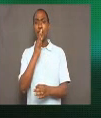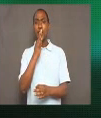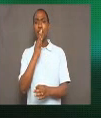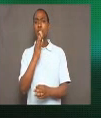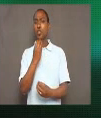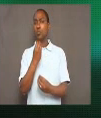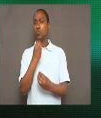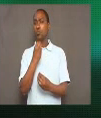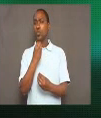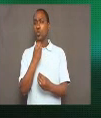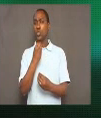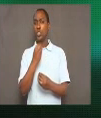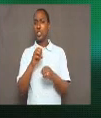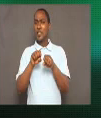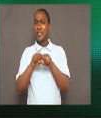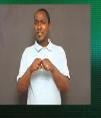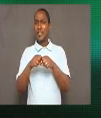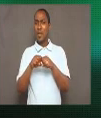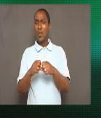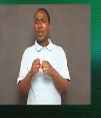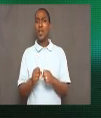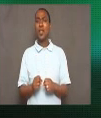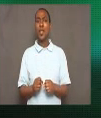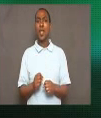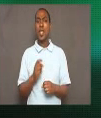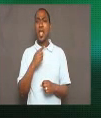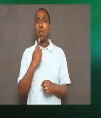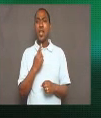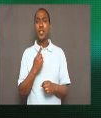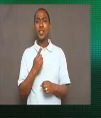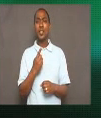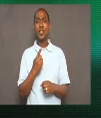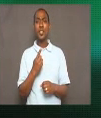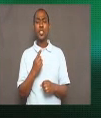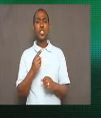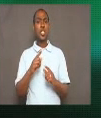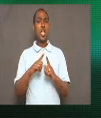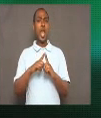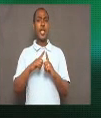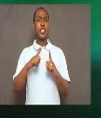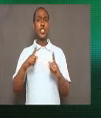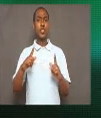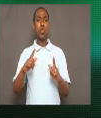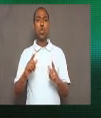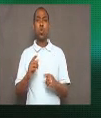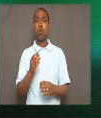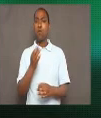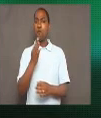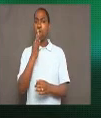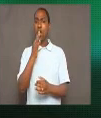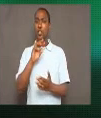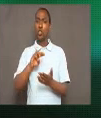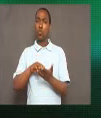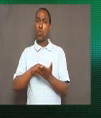foods. In other words, it breaks down larger fat molecules